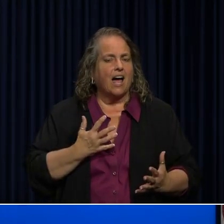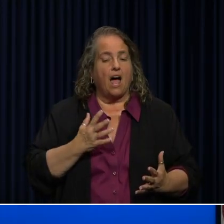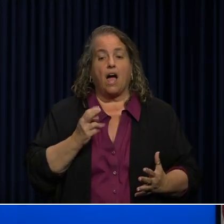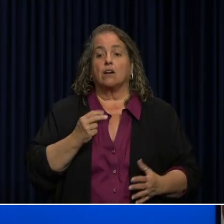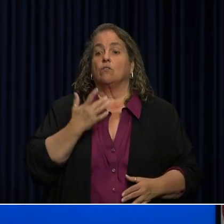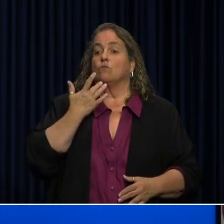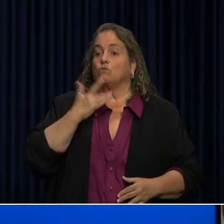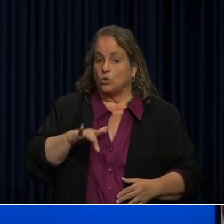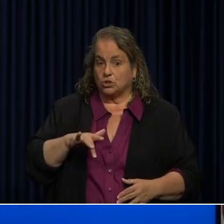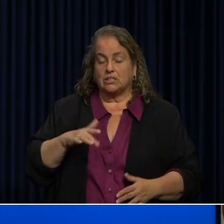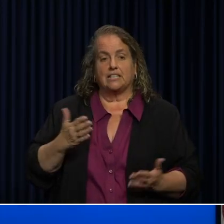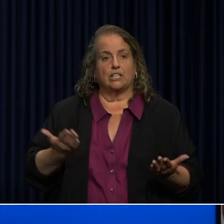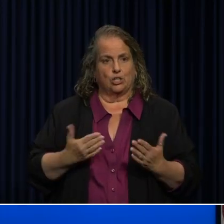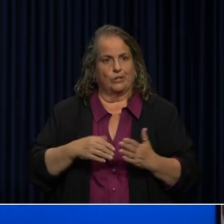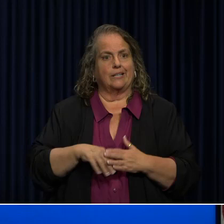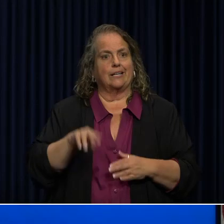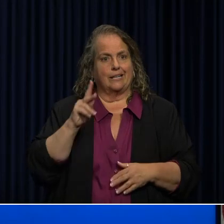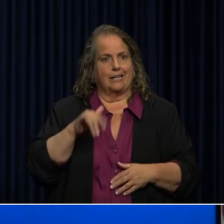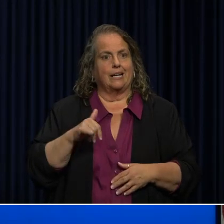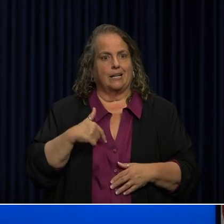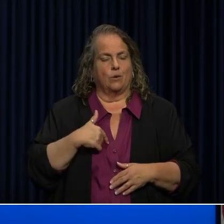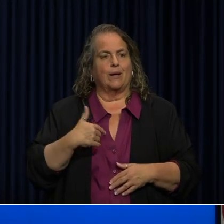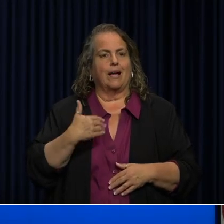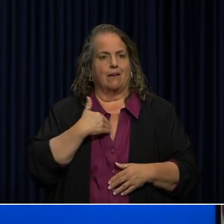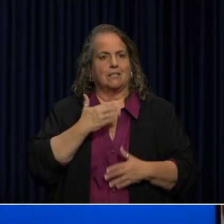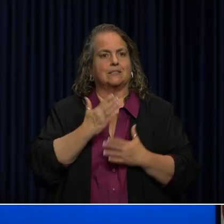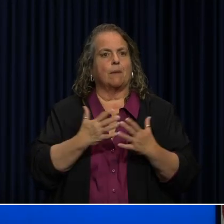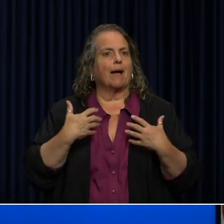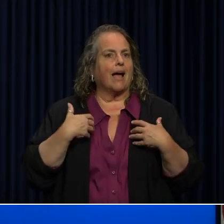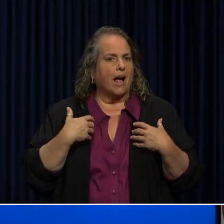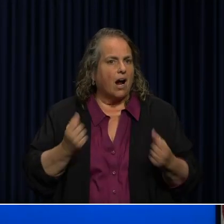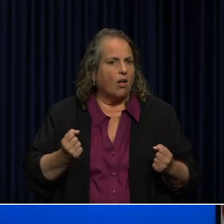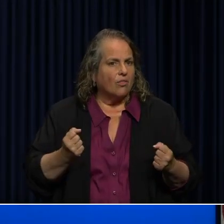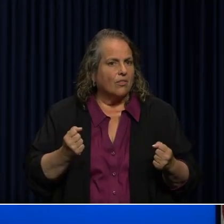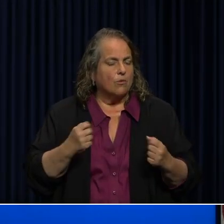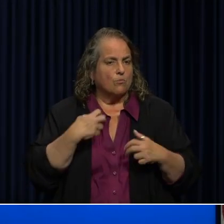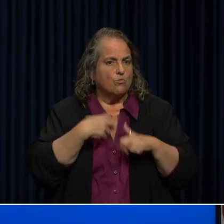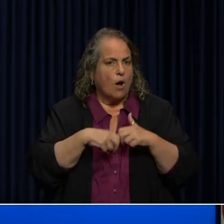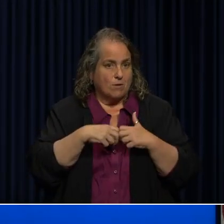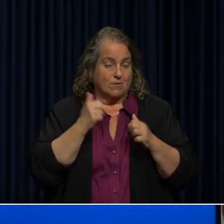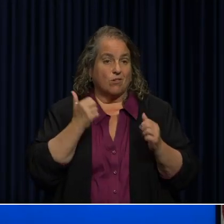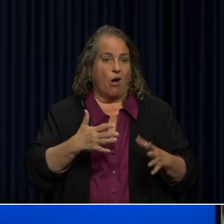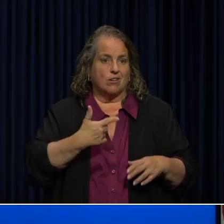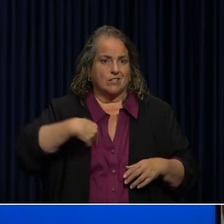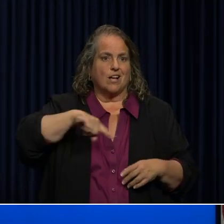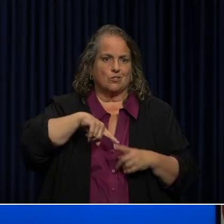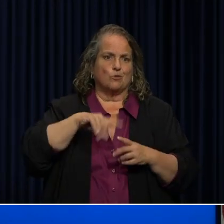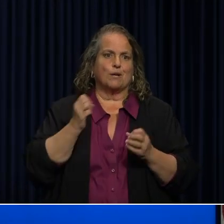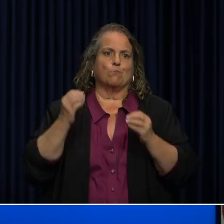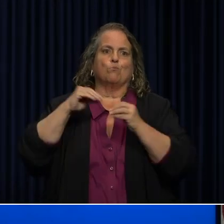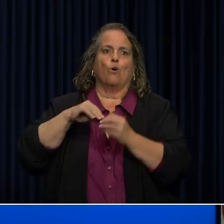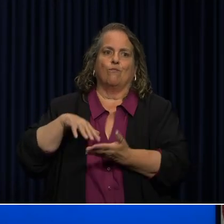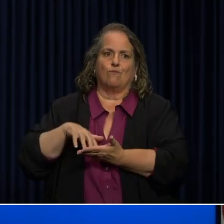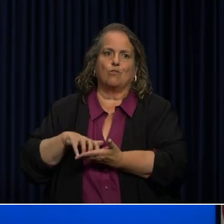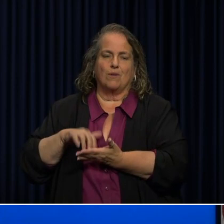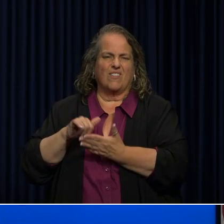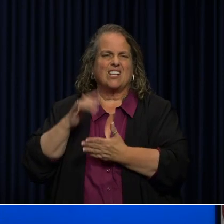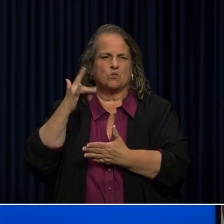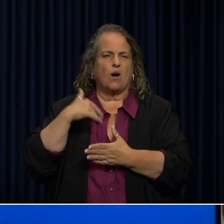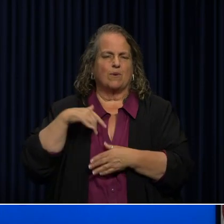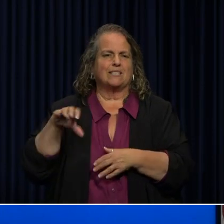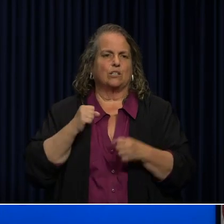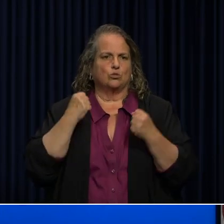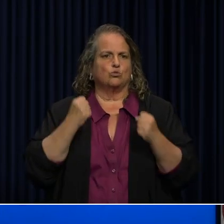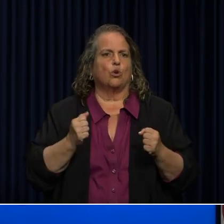in Kentucky, we have some health conditions that make us especially vulnerable. It's why we've taken the really strong